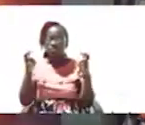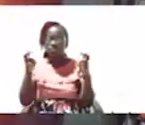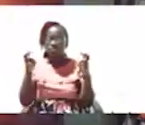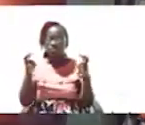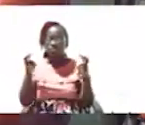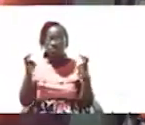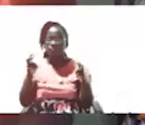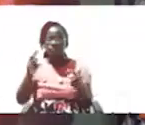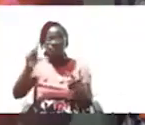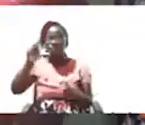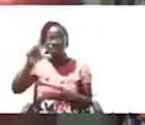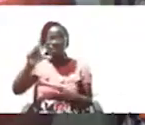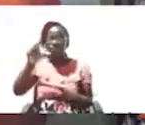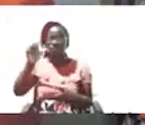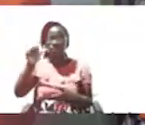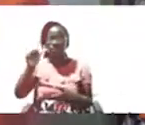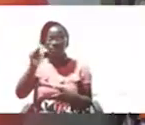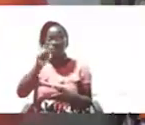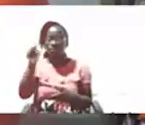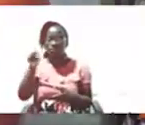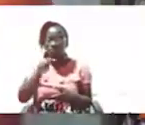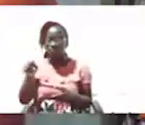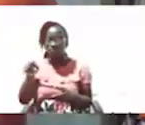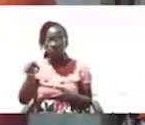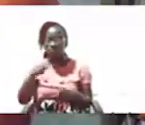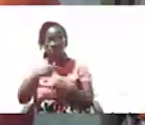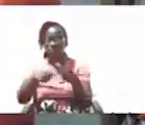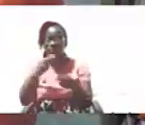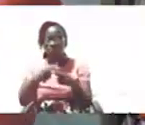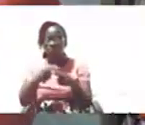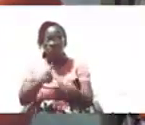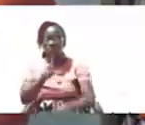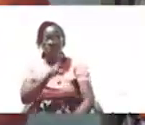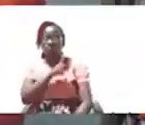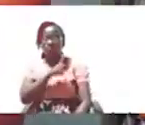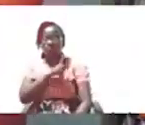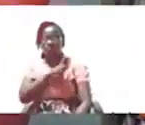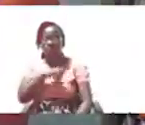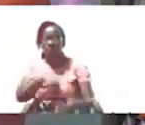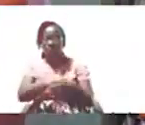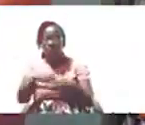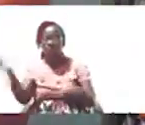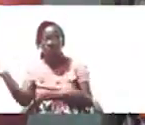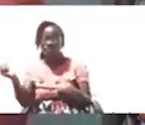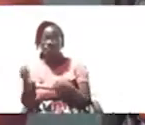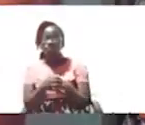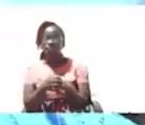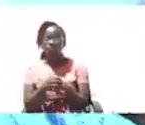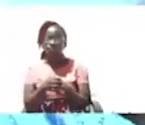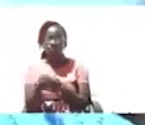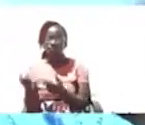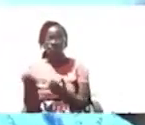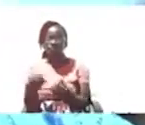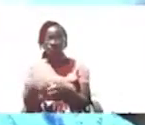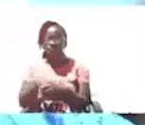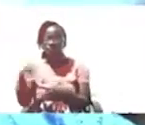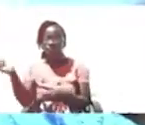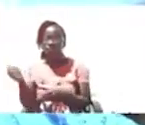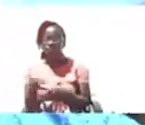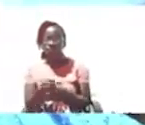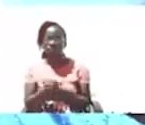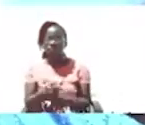Lazarus, come out! Tonight, my theme is a theme of the convention that Lazarus, come out!